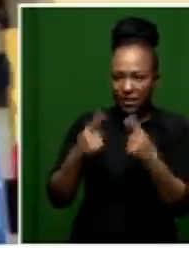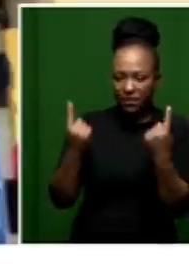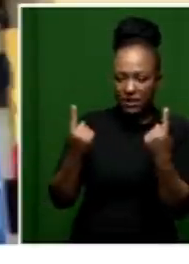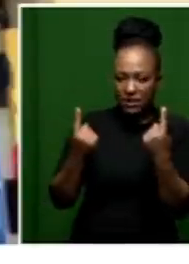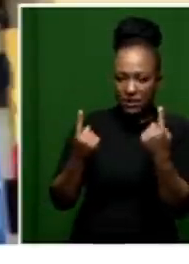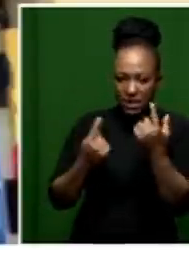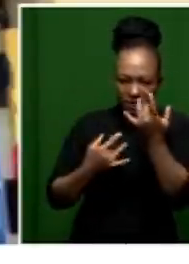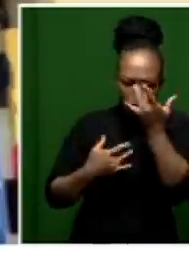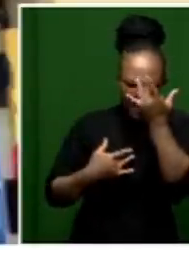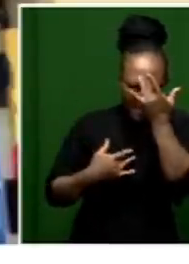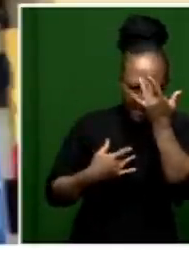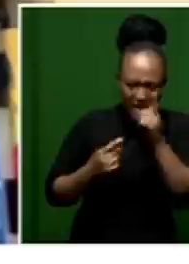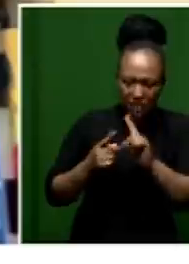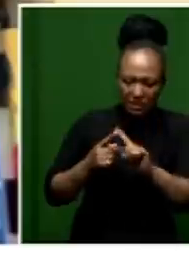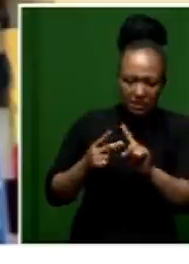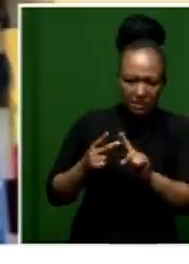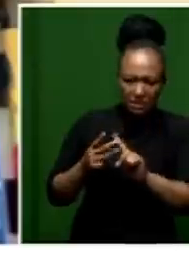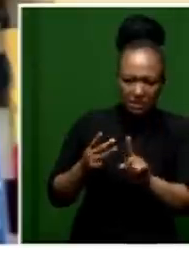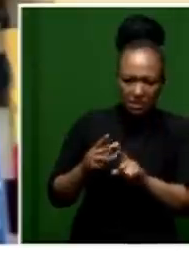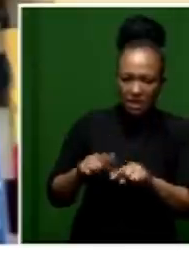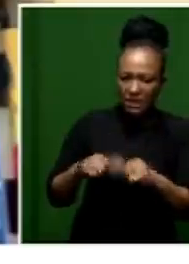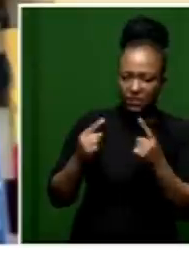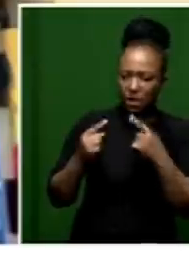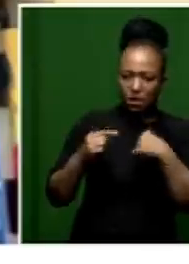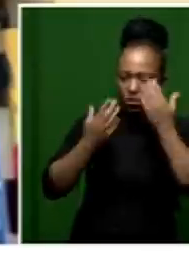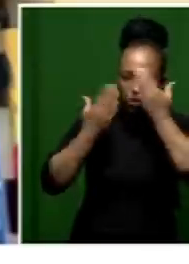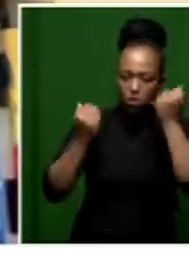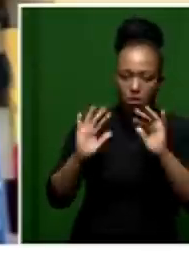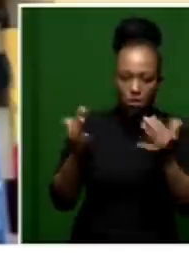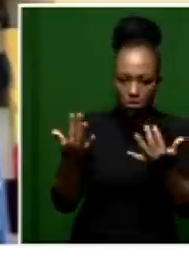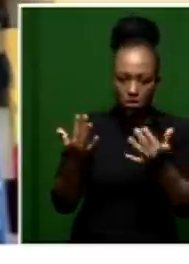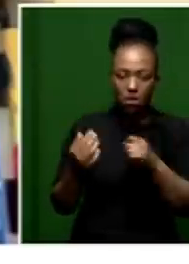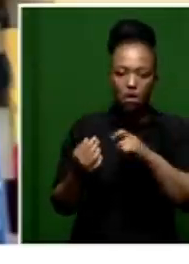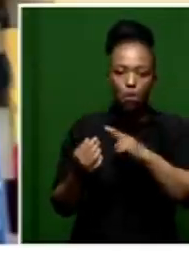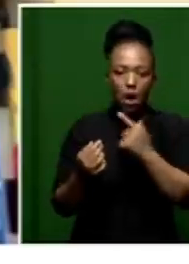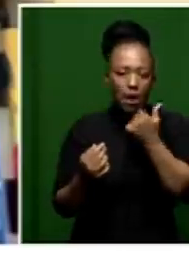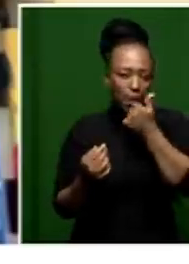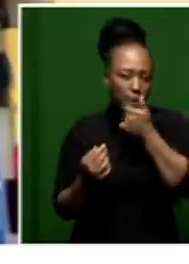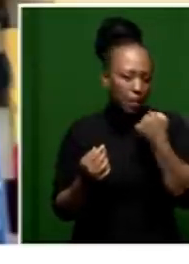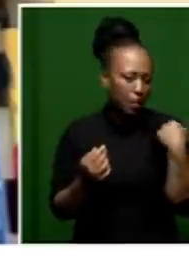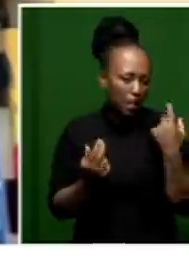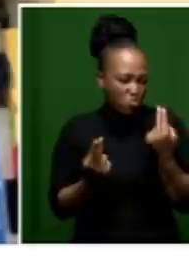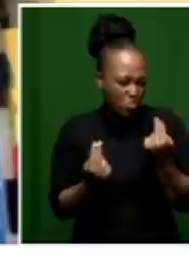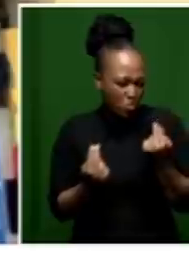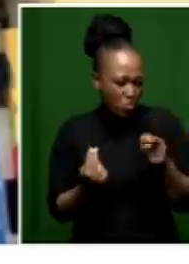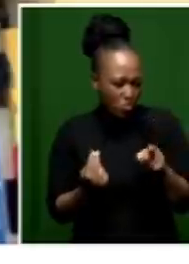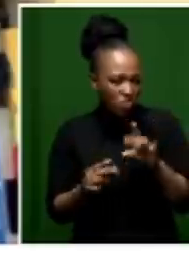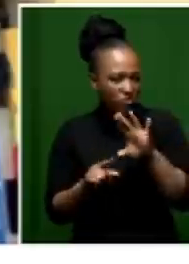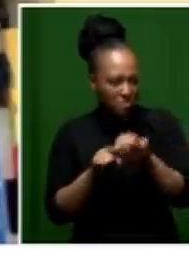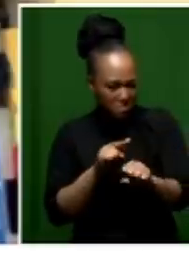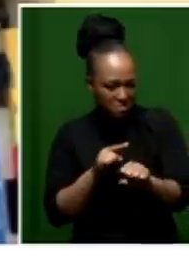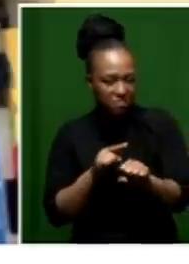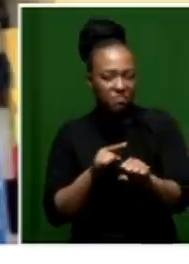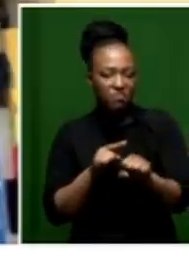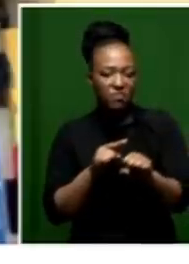symptoms, yeah, because this discovery is very recently, and at the